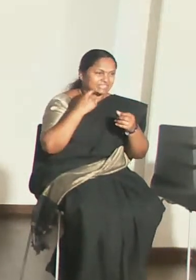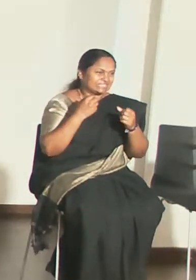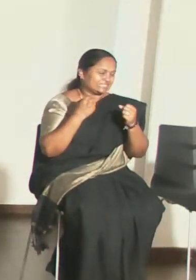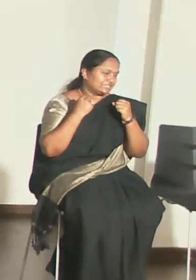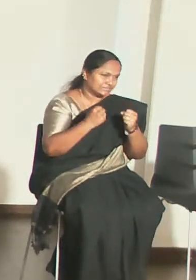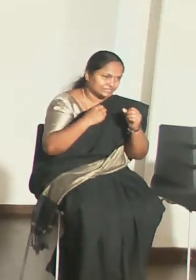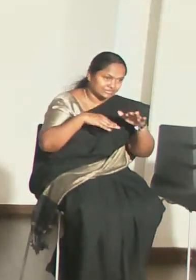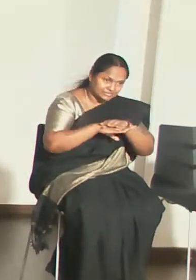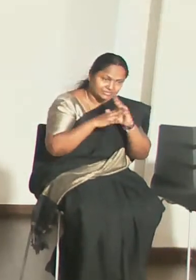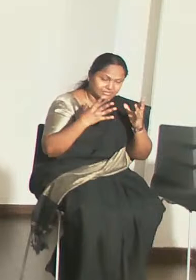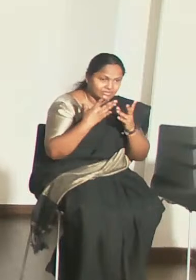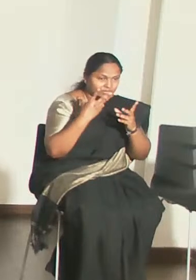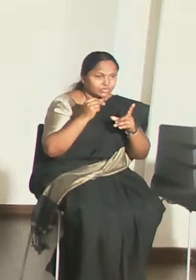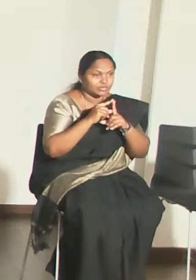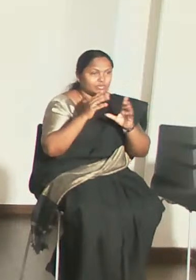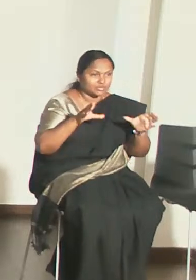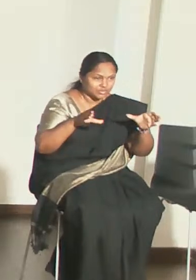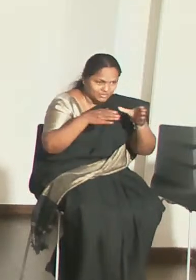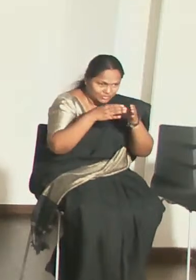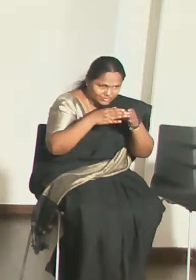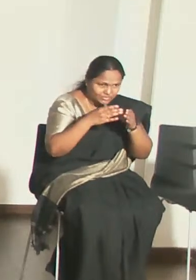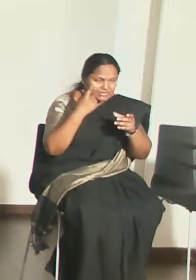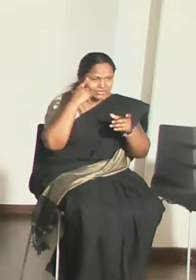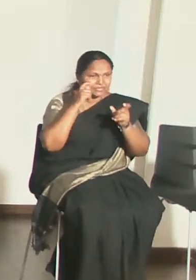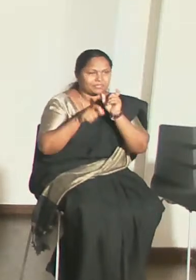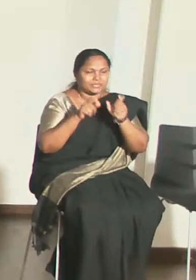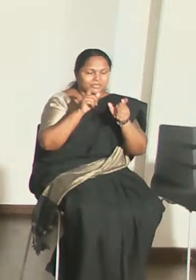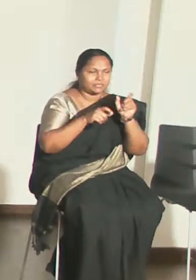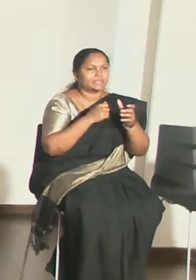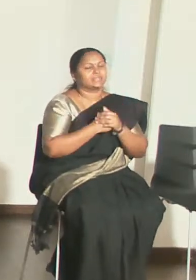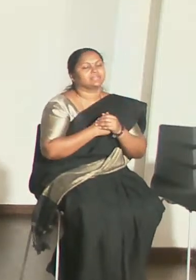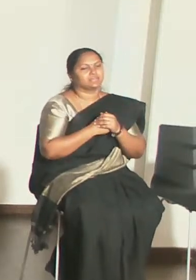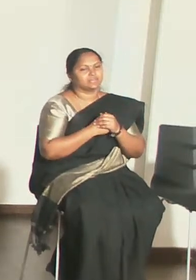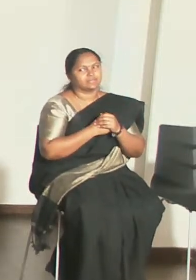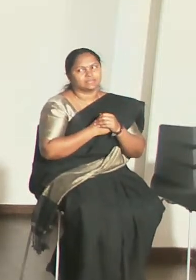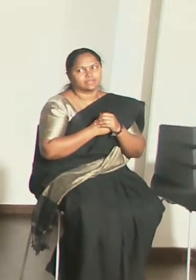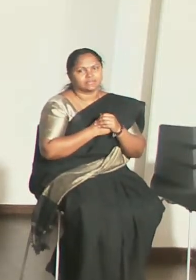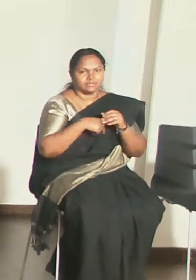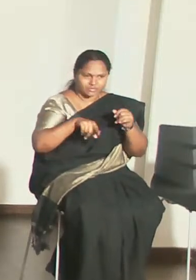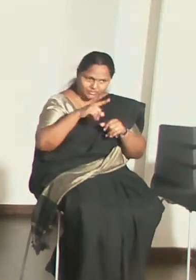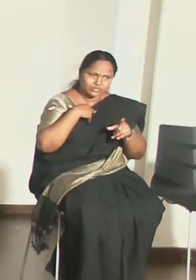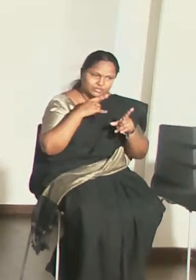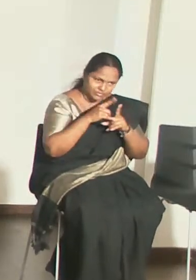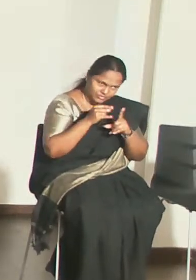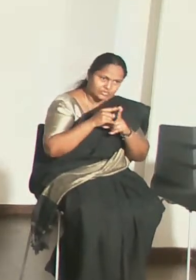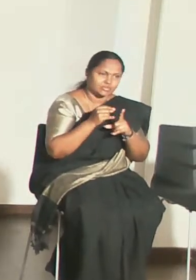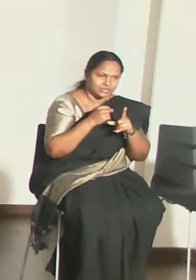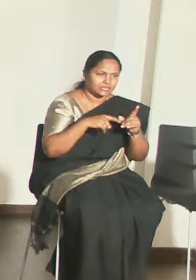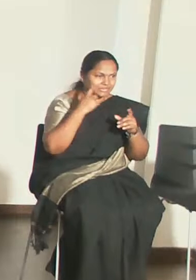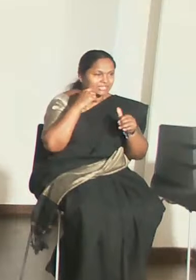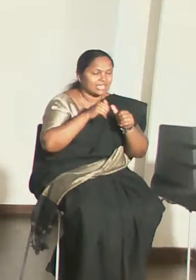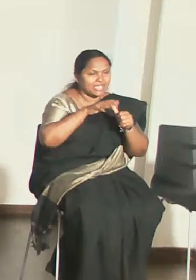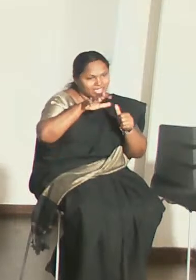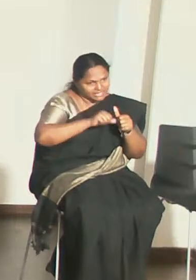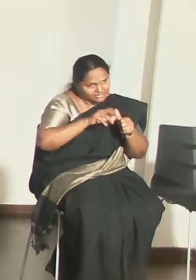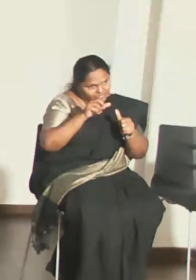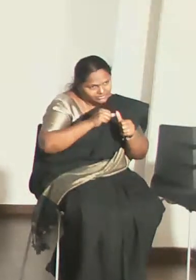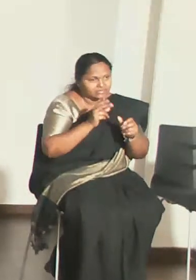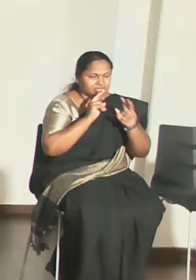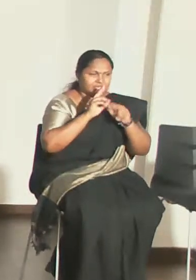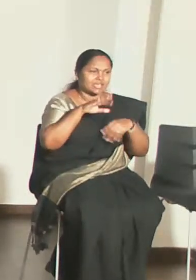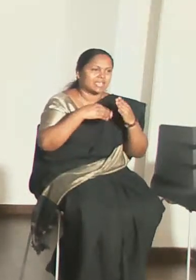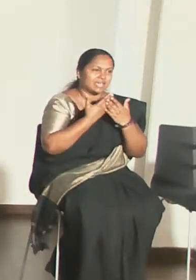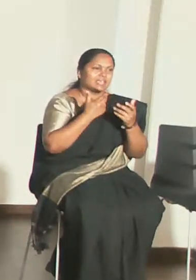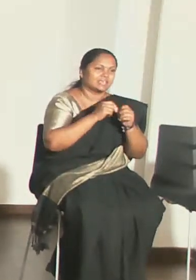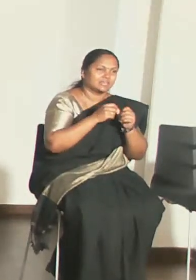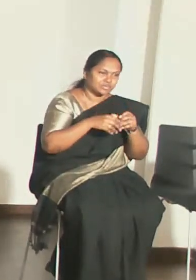contracted to a group of people. Um, and we do speak of accessibility, we do speak of